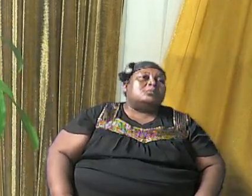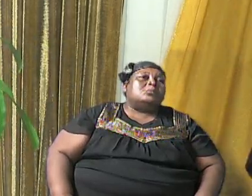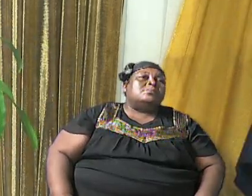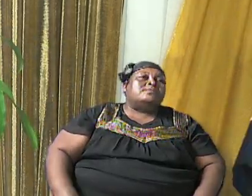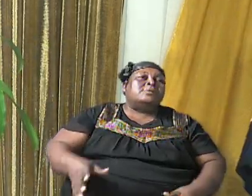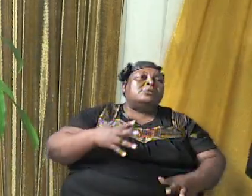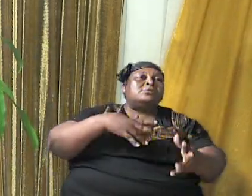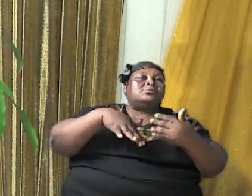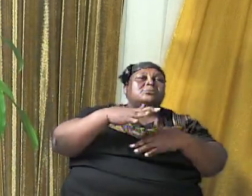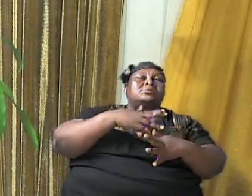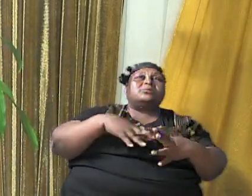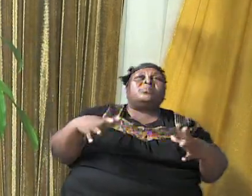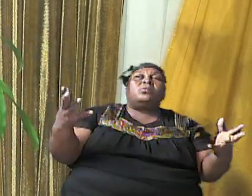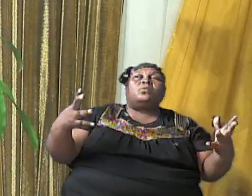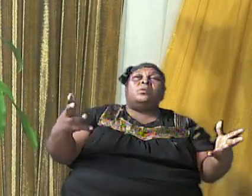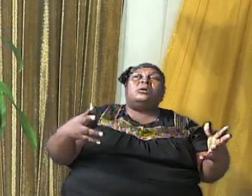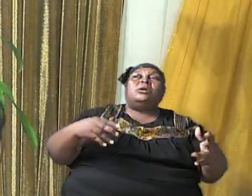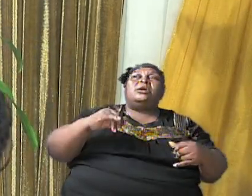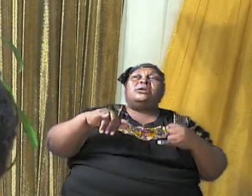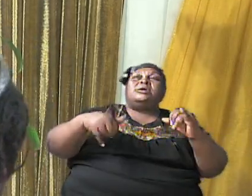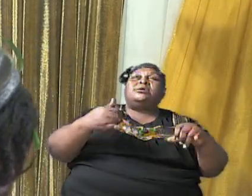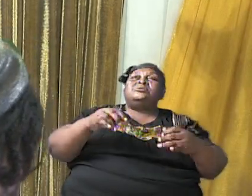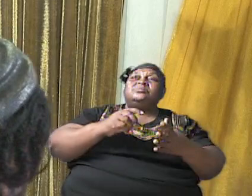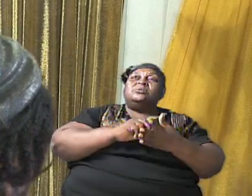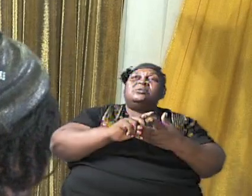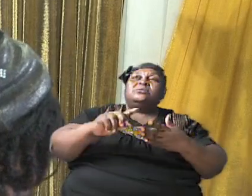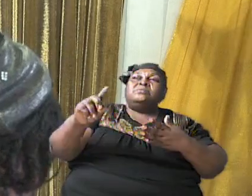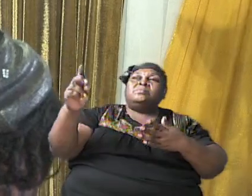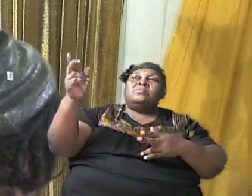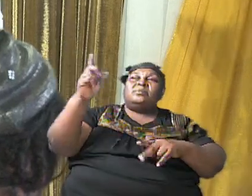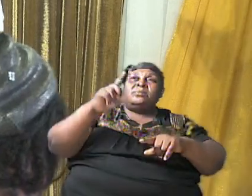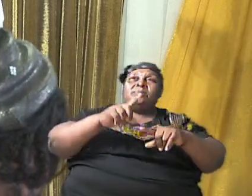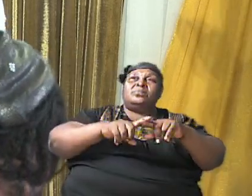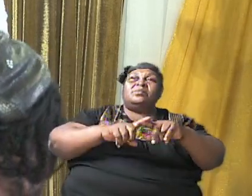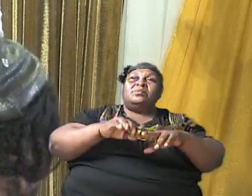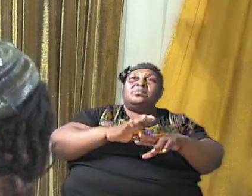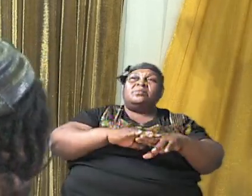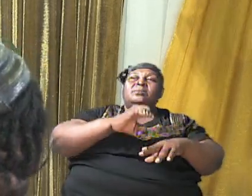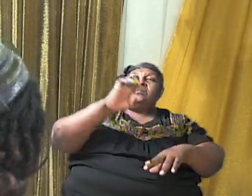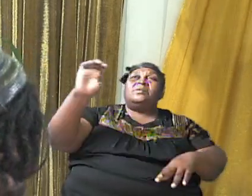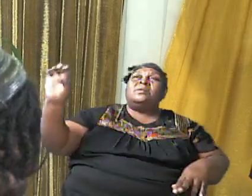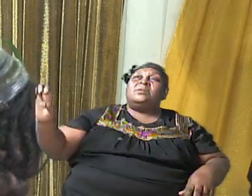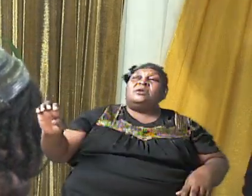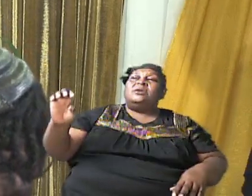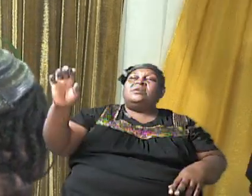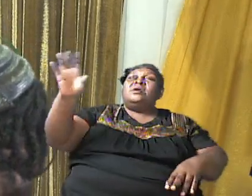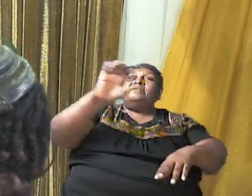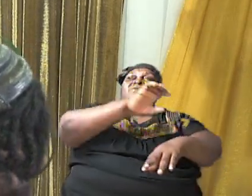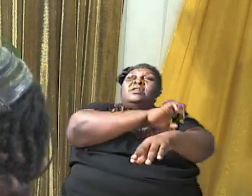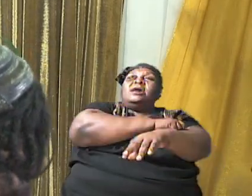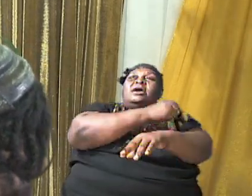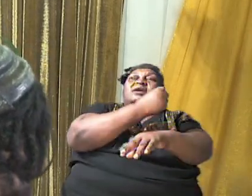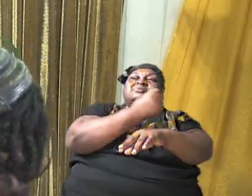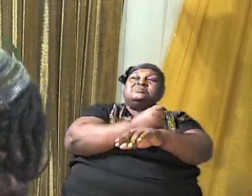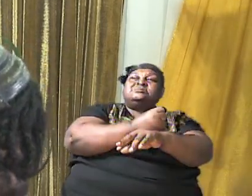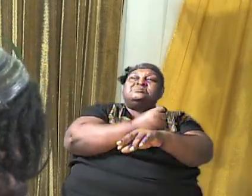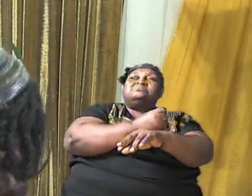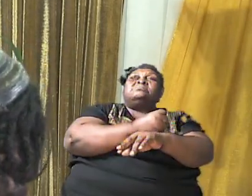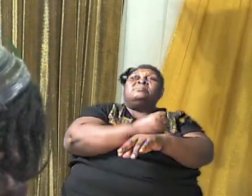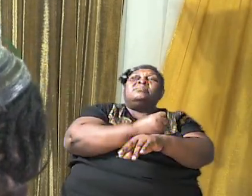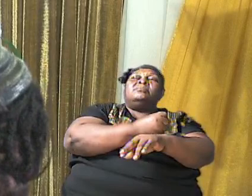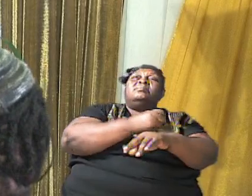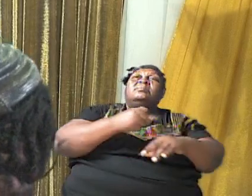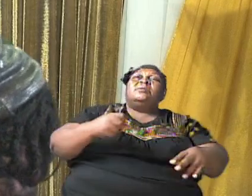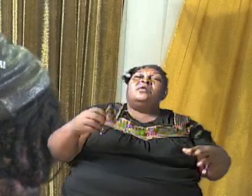What a fellowship. What a joy divine. Leaning on the